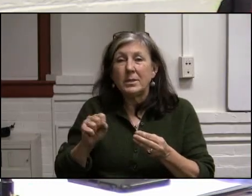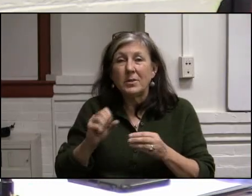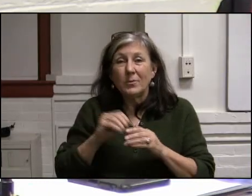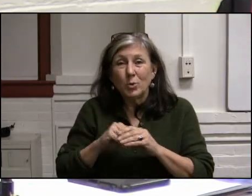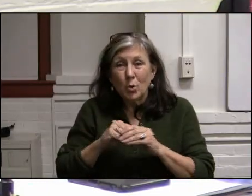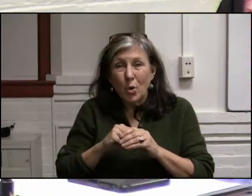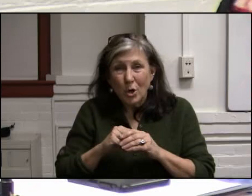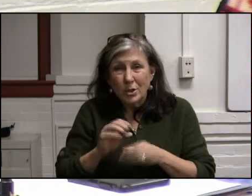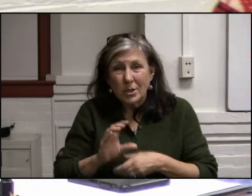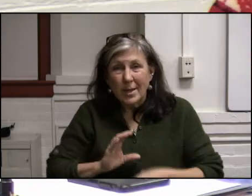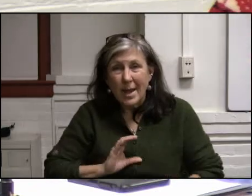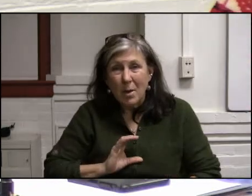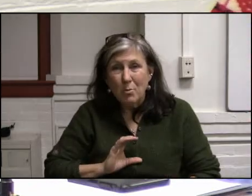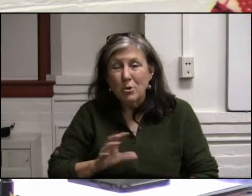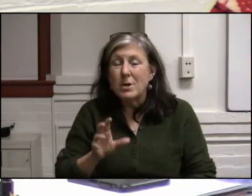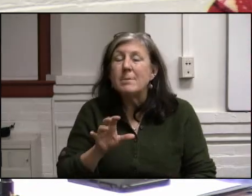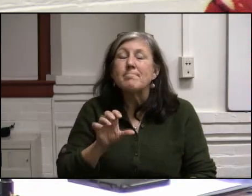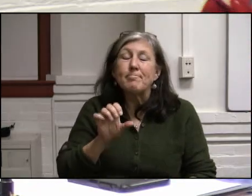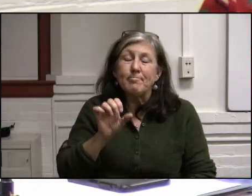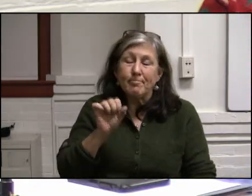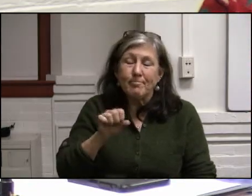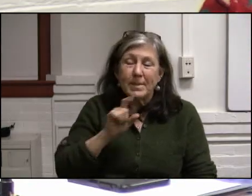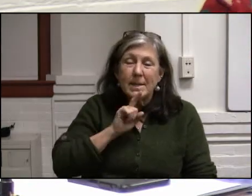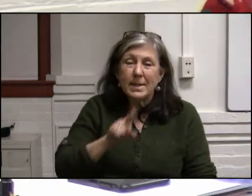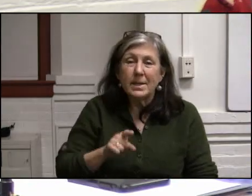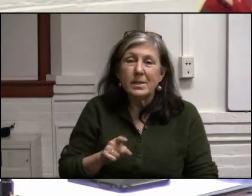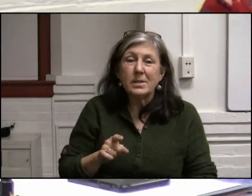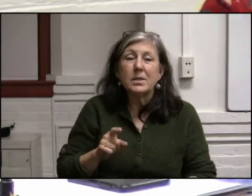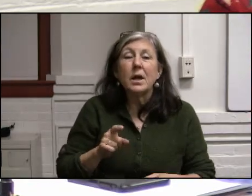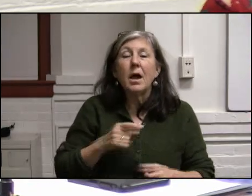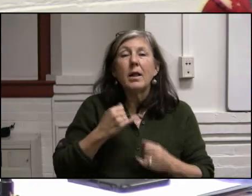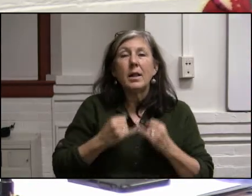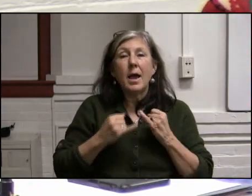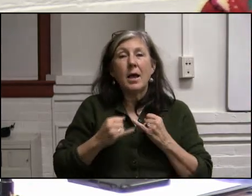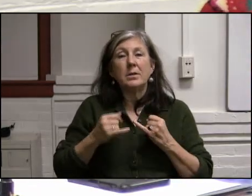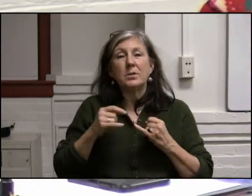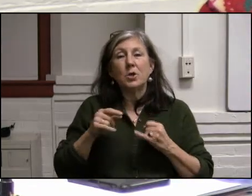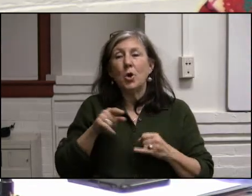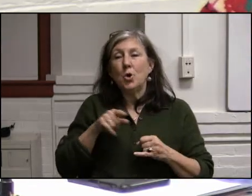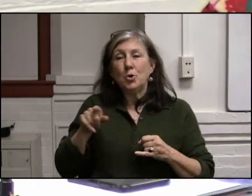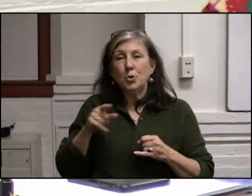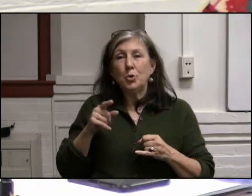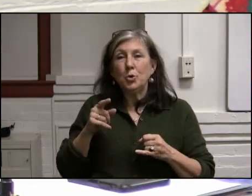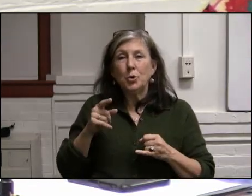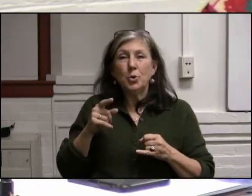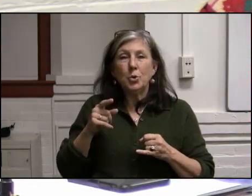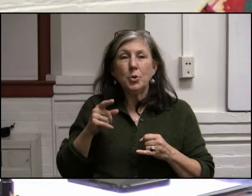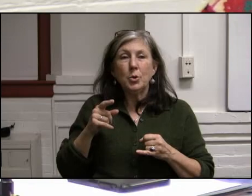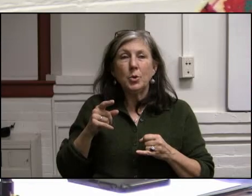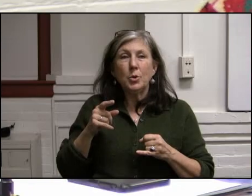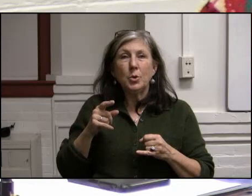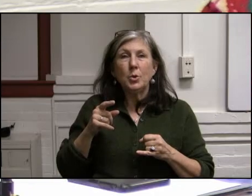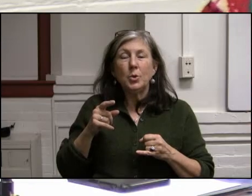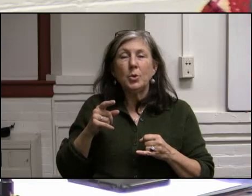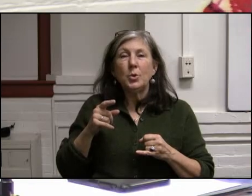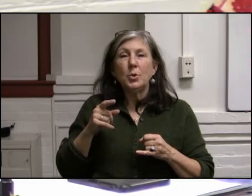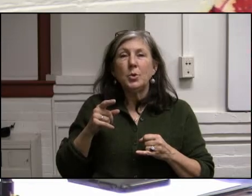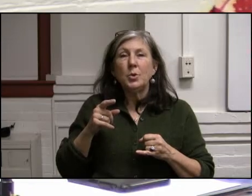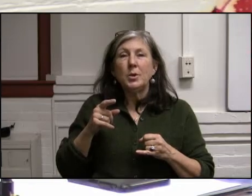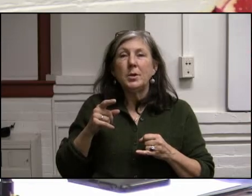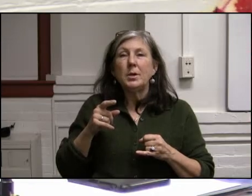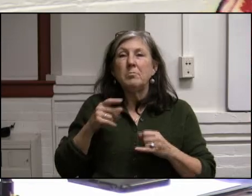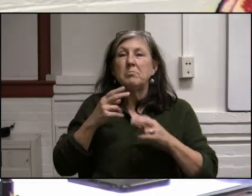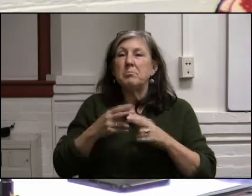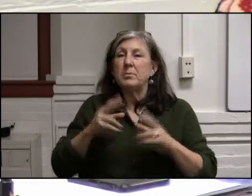Finally, you identified as articles for which, or topics for which you